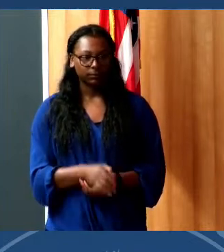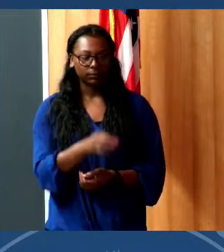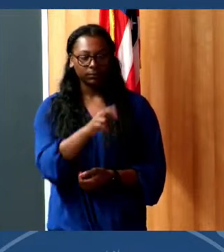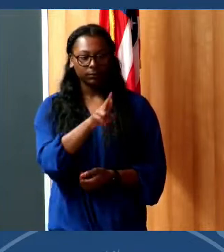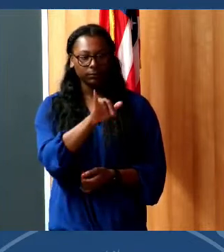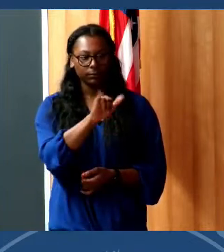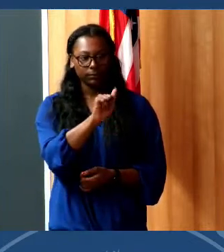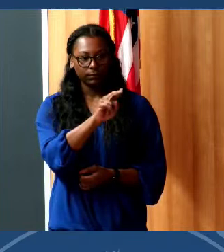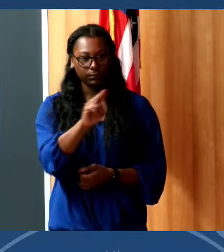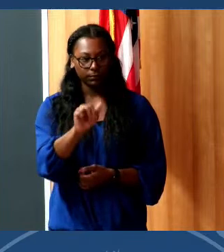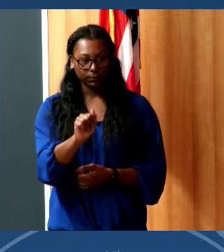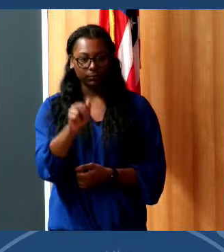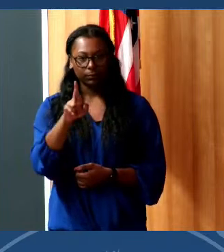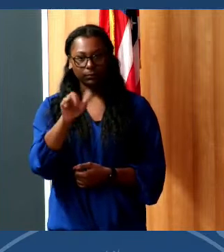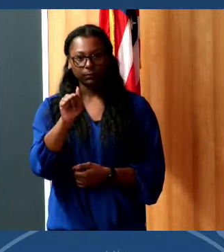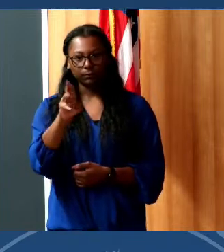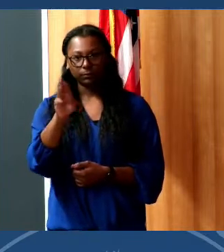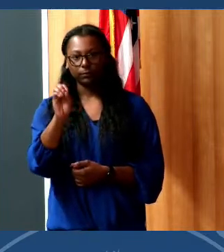Brianna Ramos.